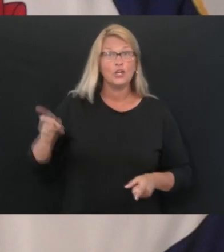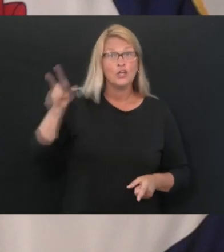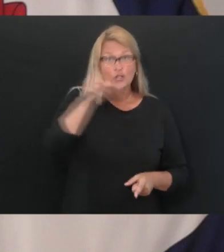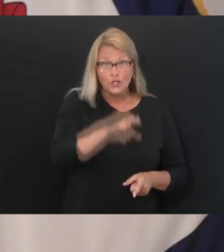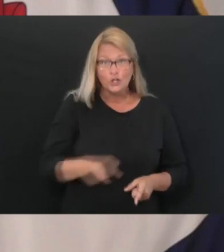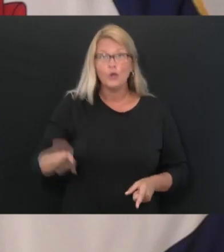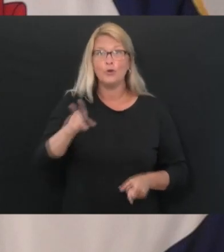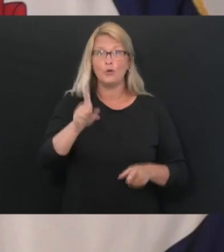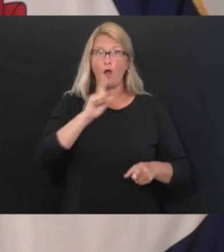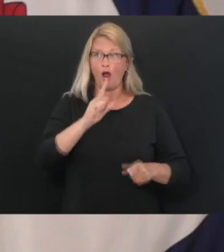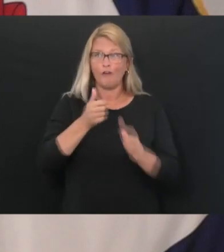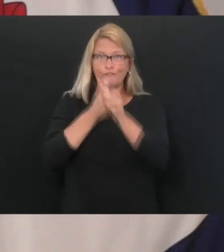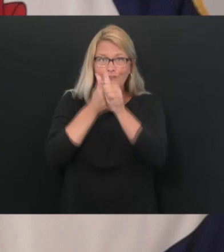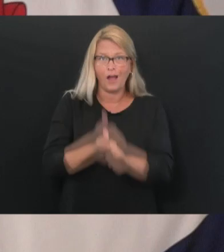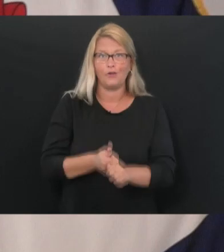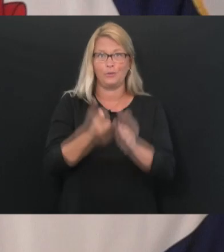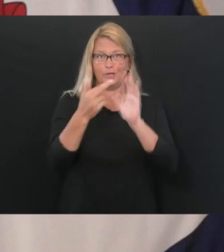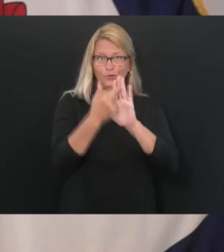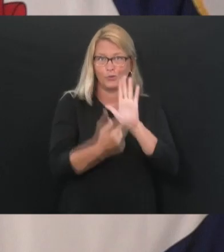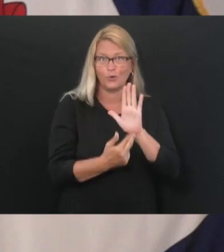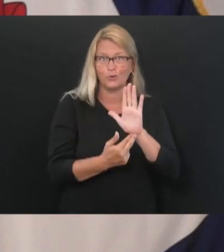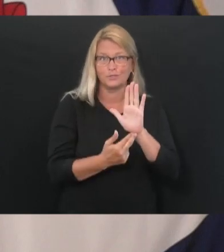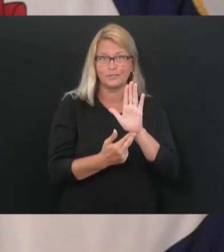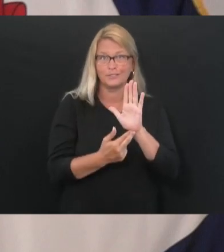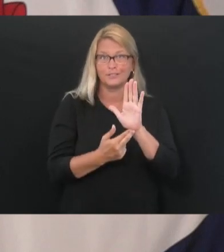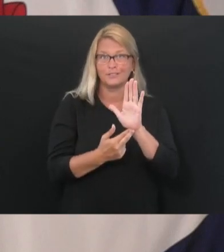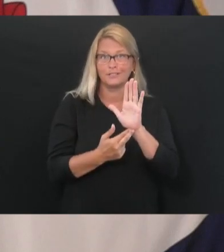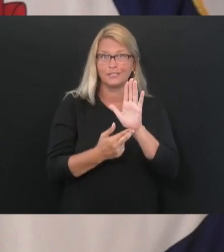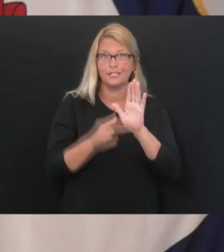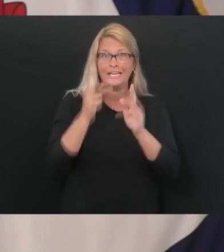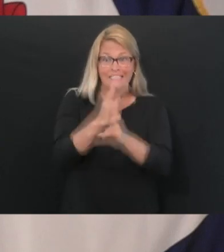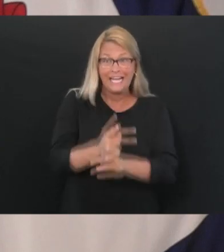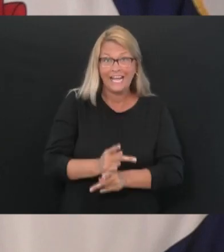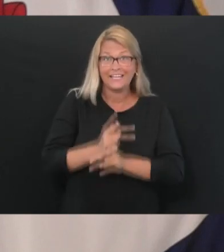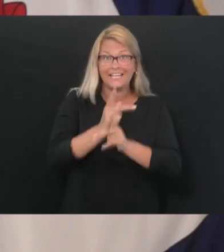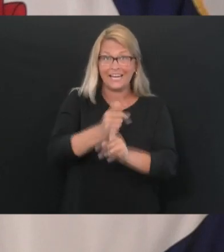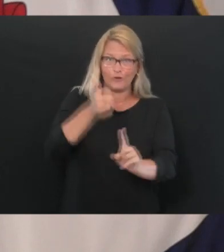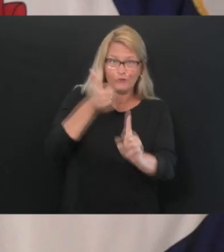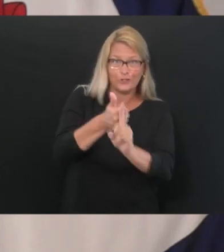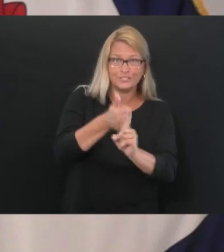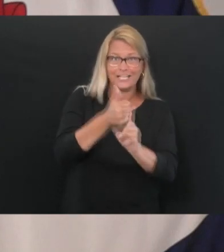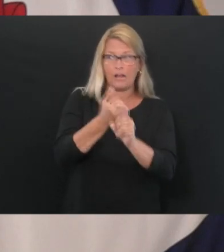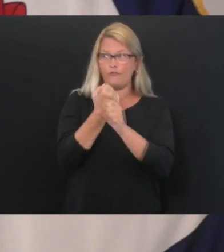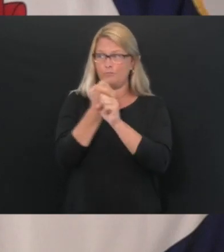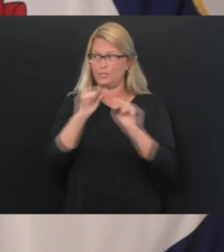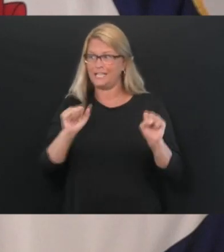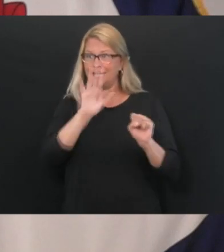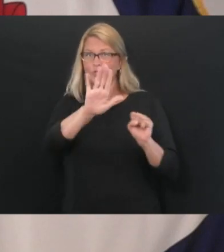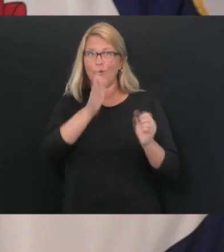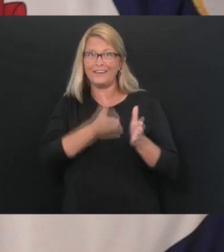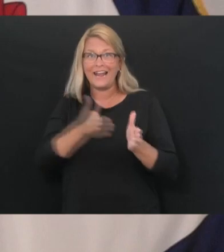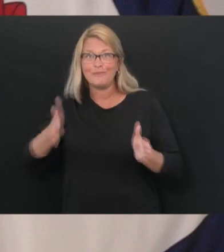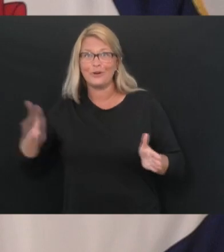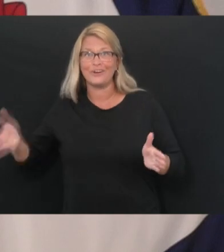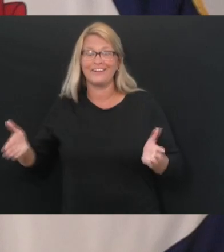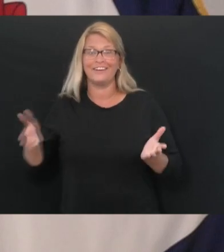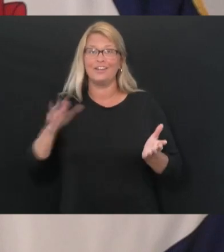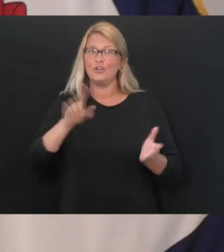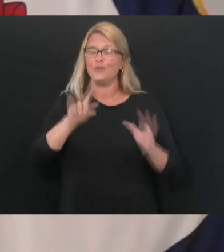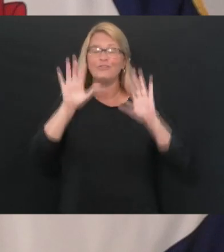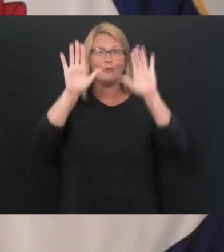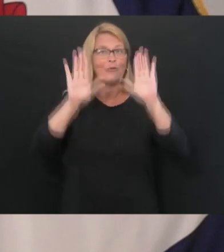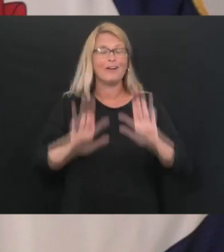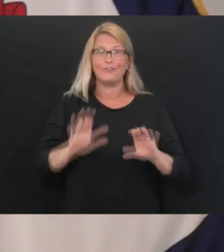amazing job really taking care of yourself and protecting your neighbor, and you have done an